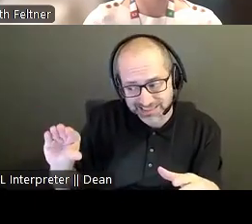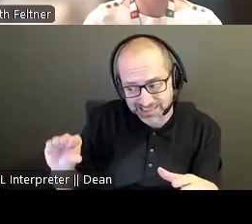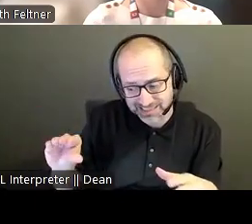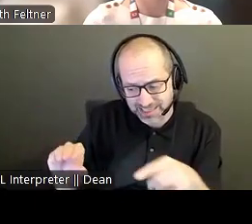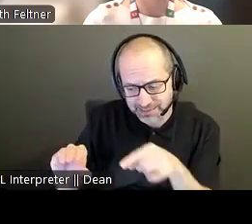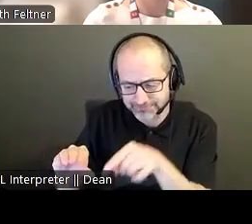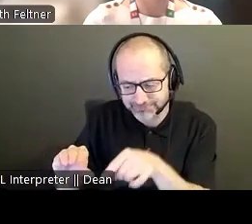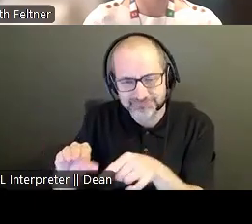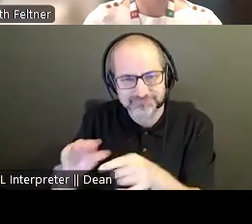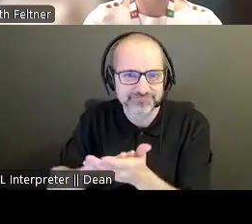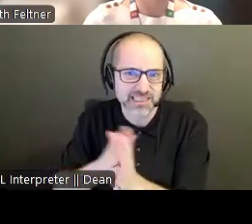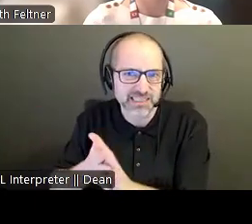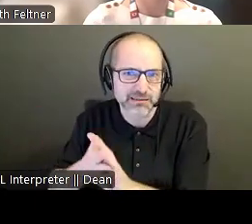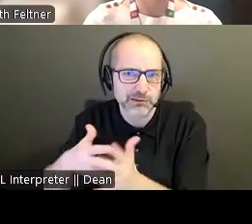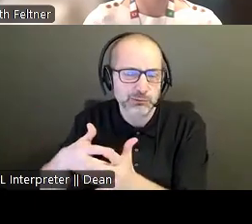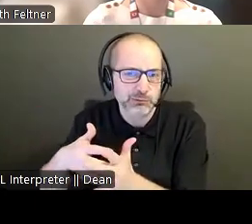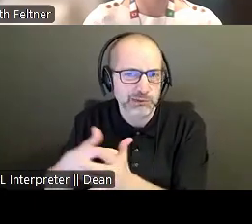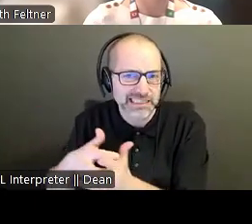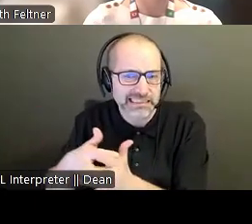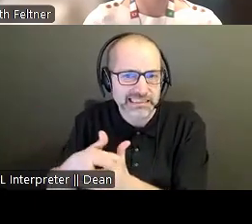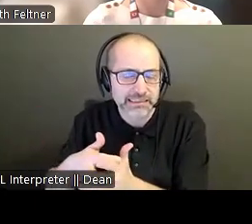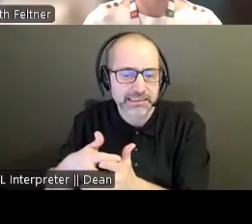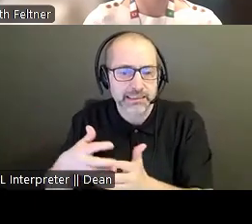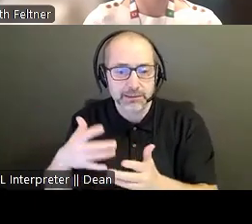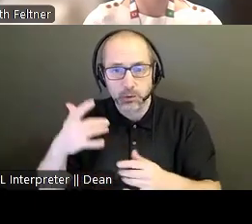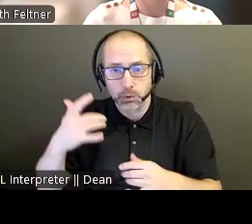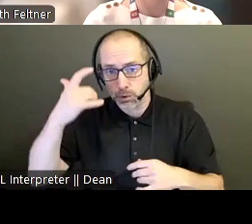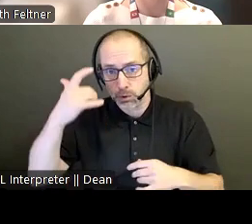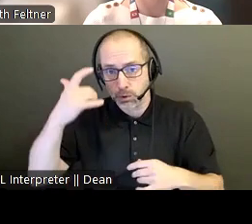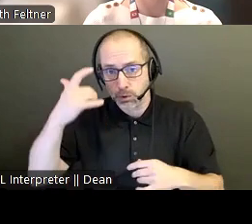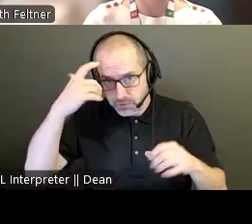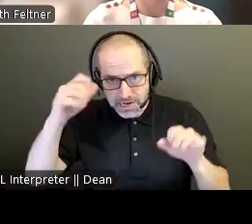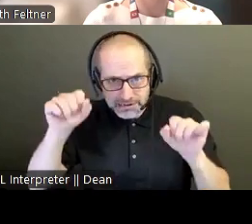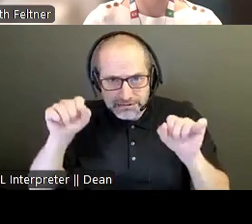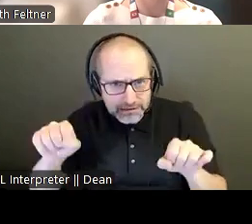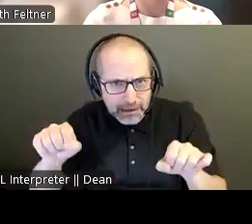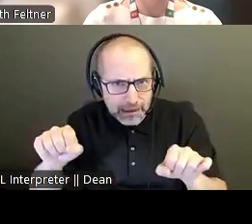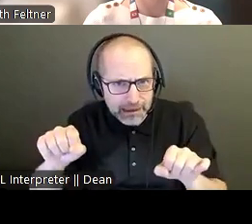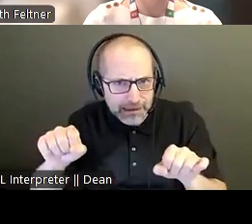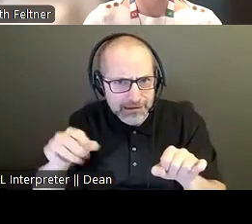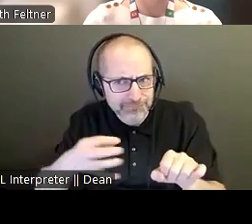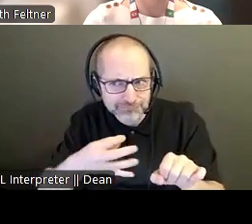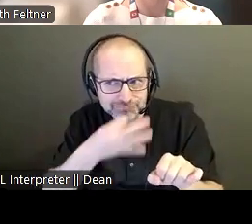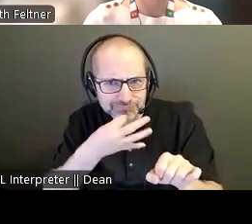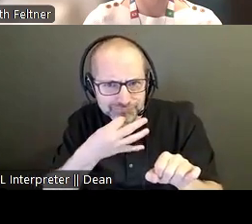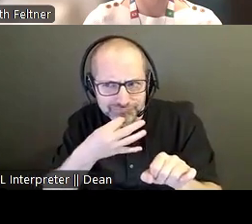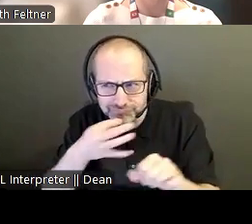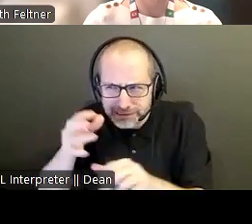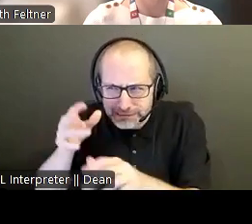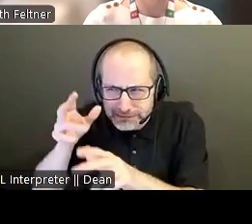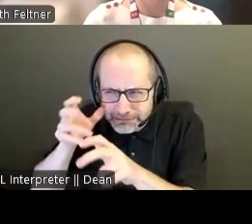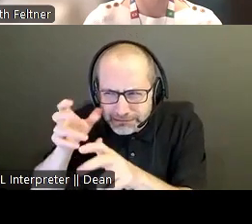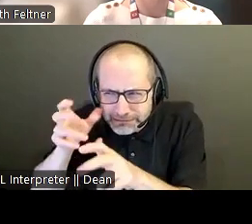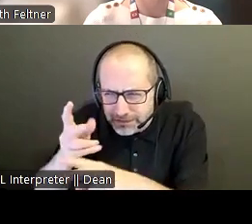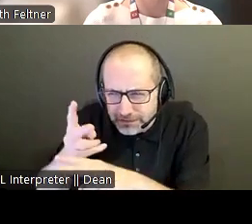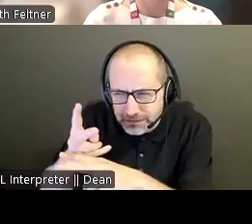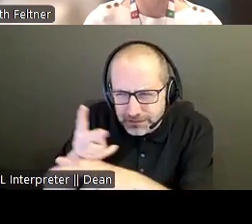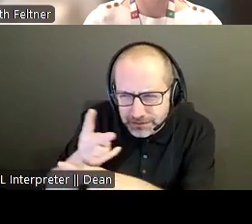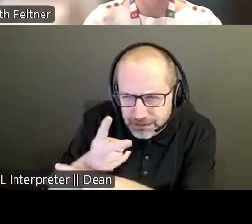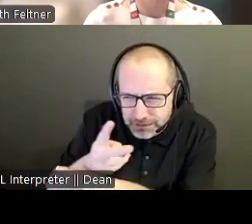And so, it helps us to cope, but it is not without this increase in cognitive load.